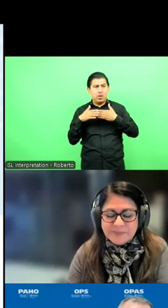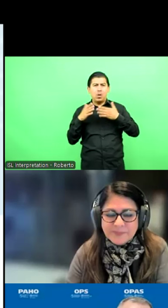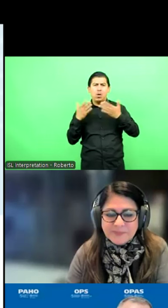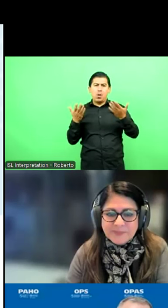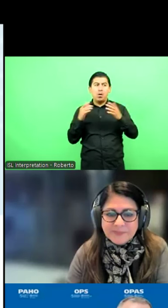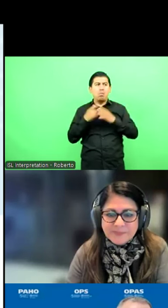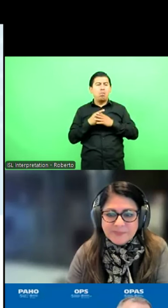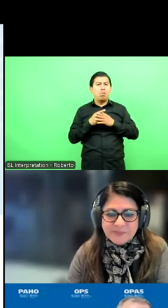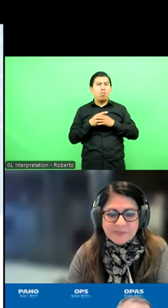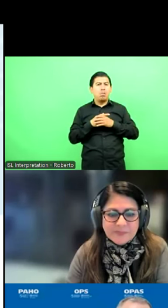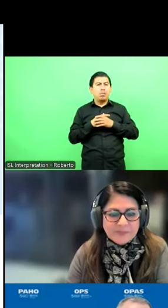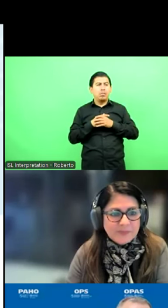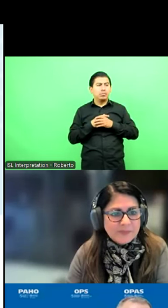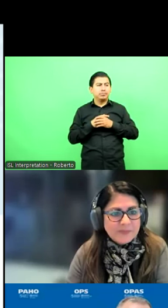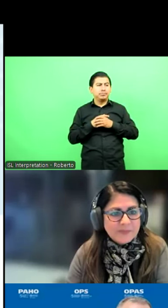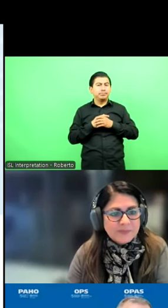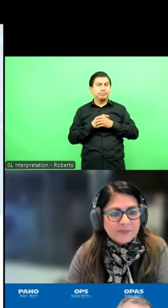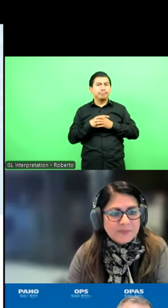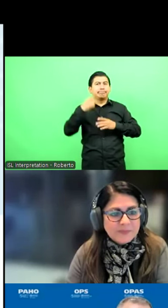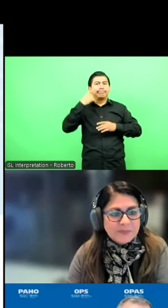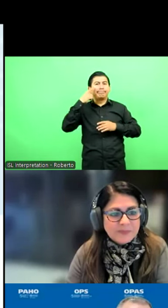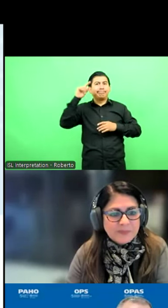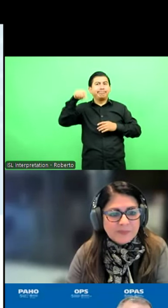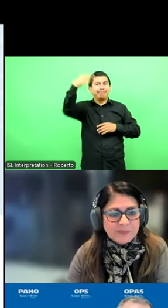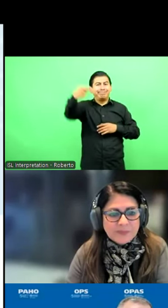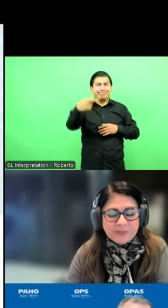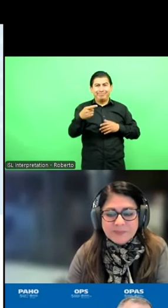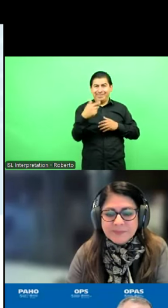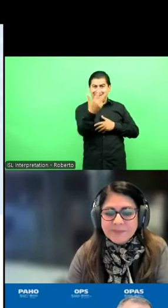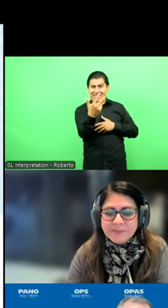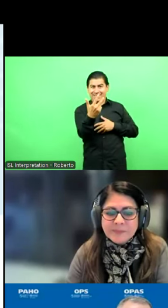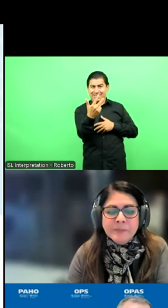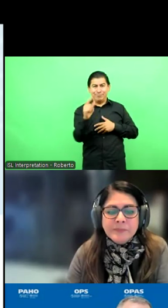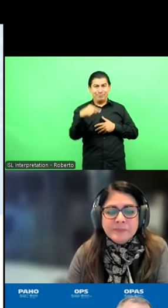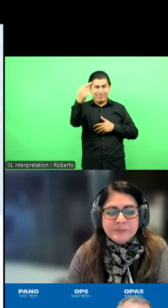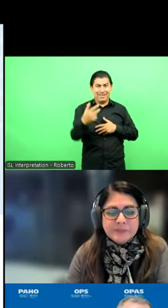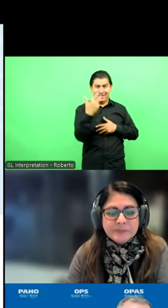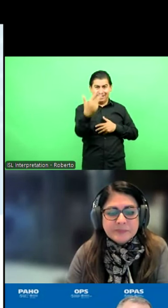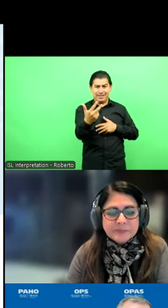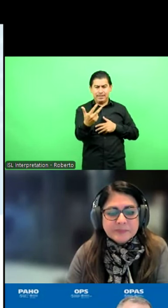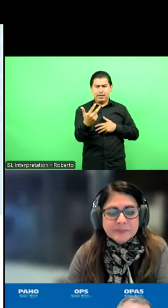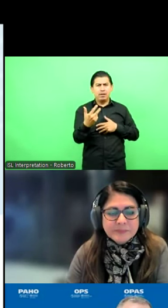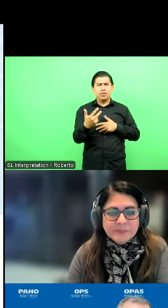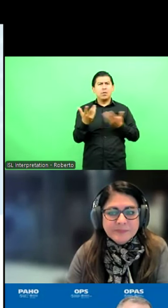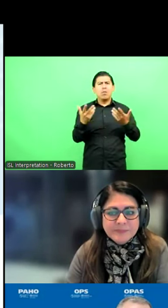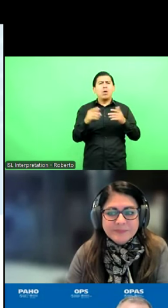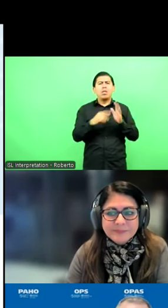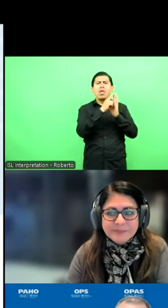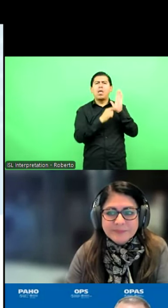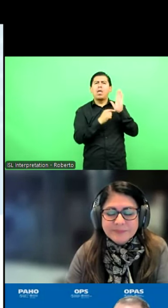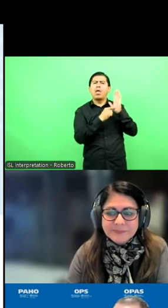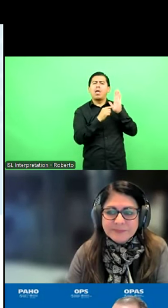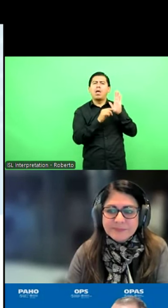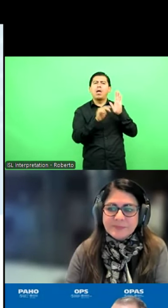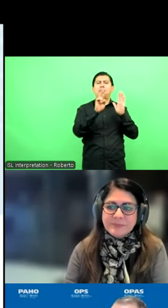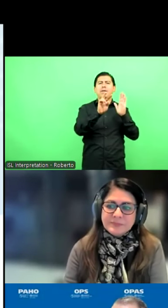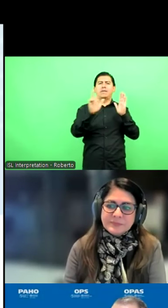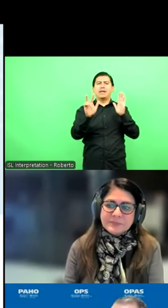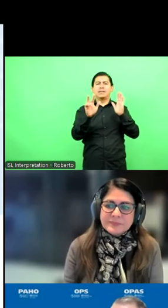Wednesday, 26 March at the same time as today. So the